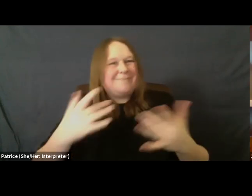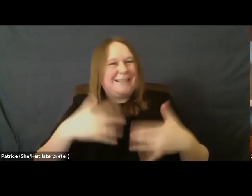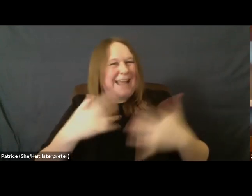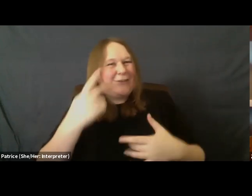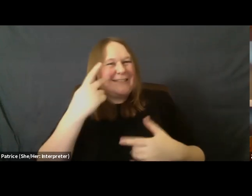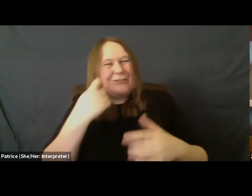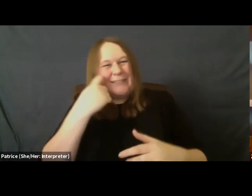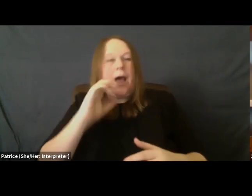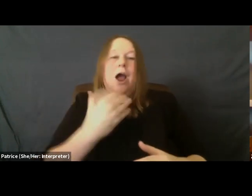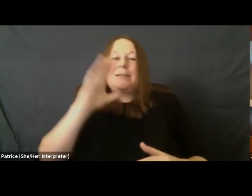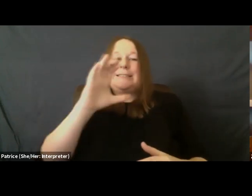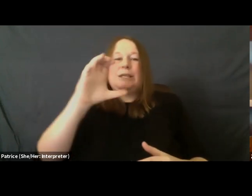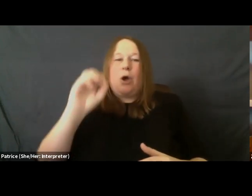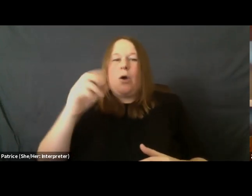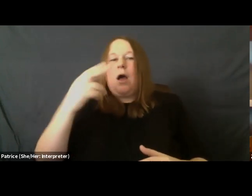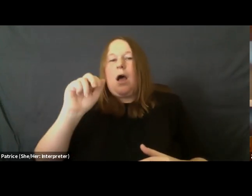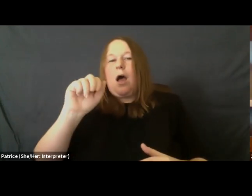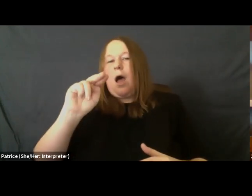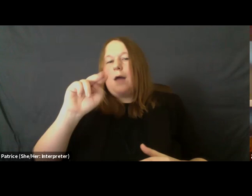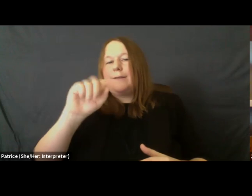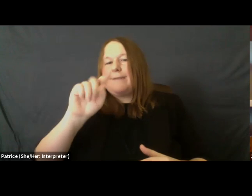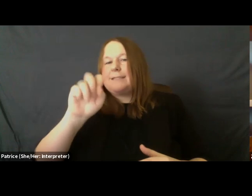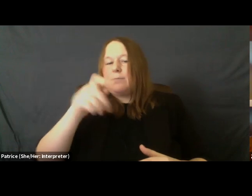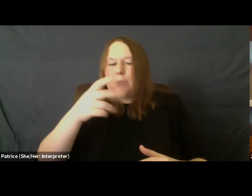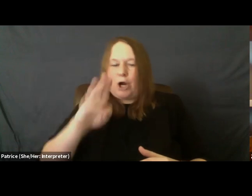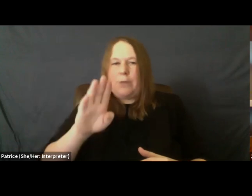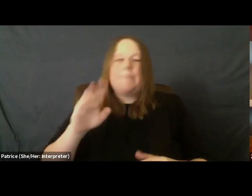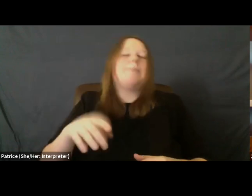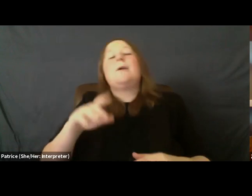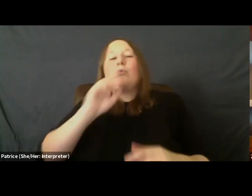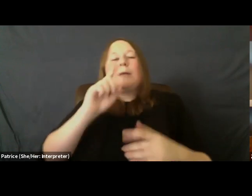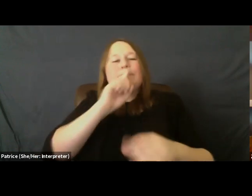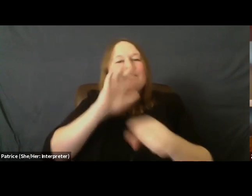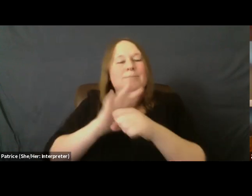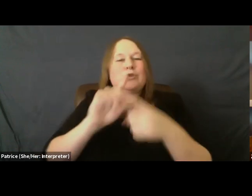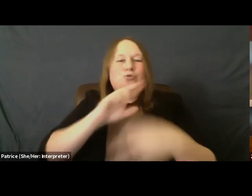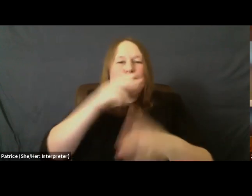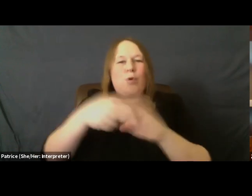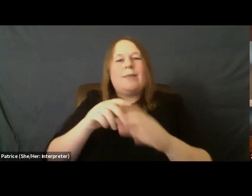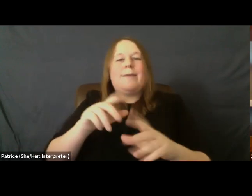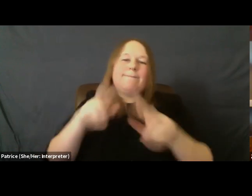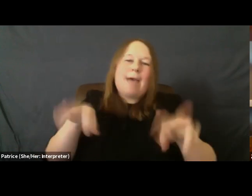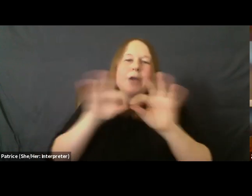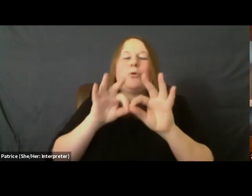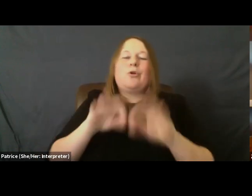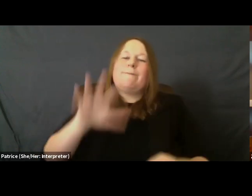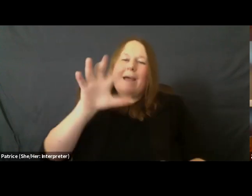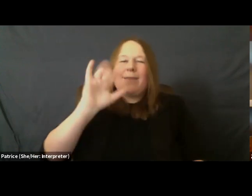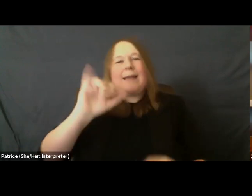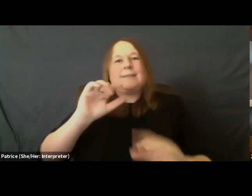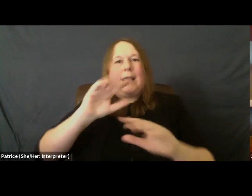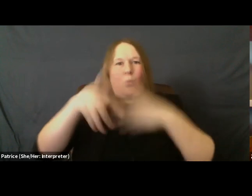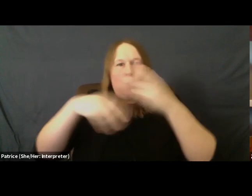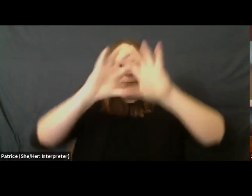that our CEO, Hans Vestberg, publicly committed to join the Valuable 500, which is a global